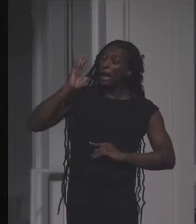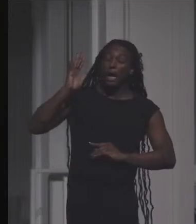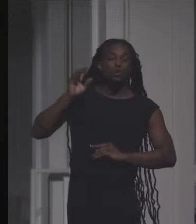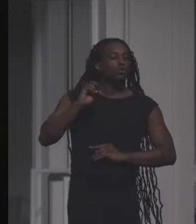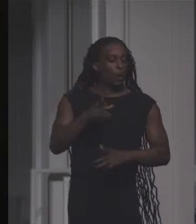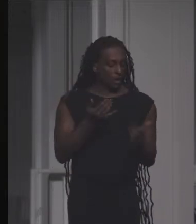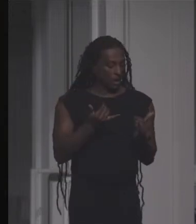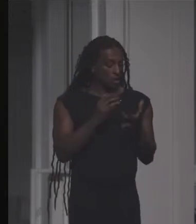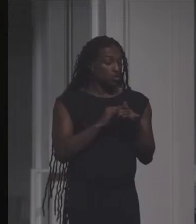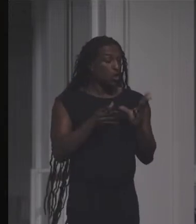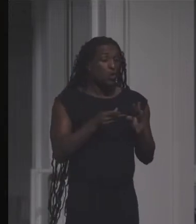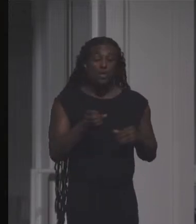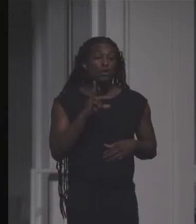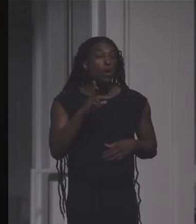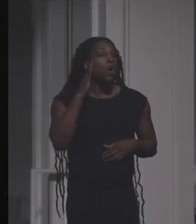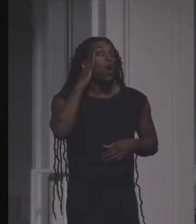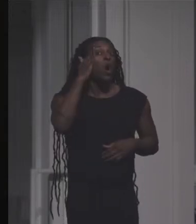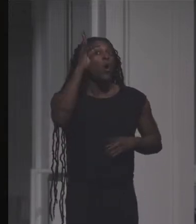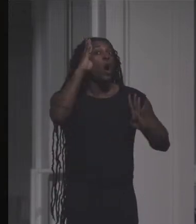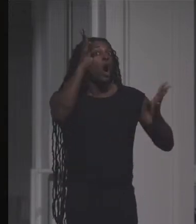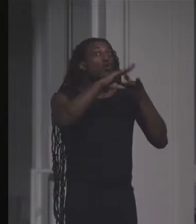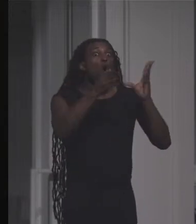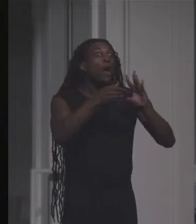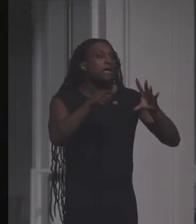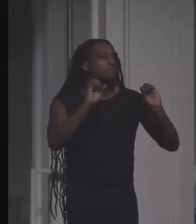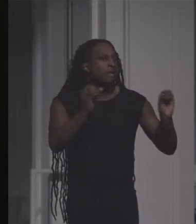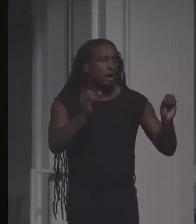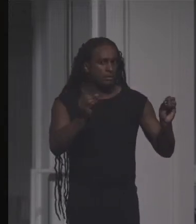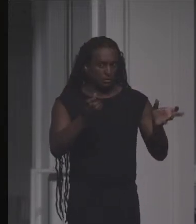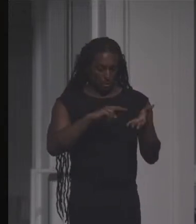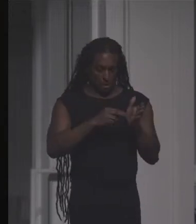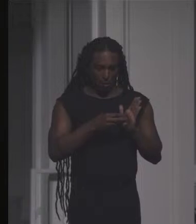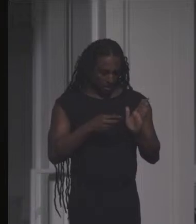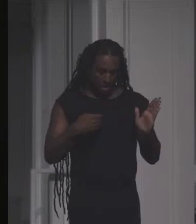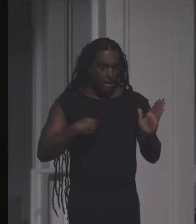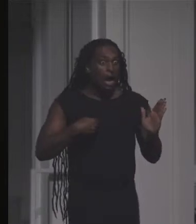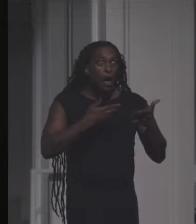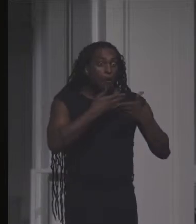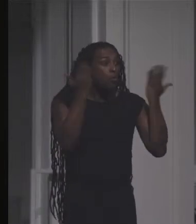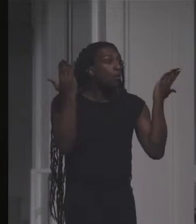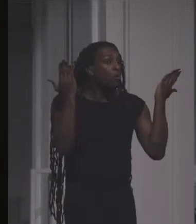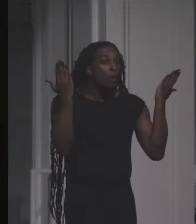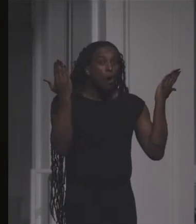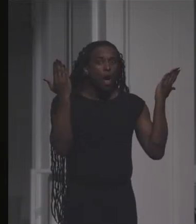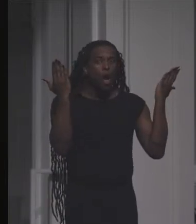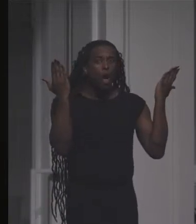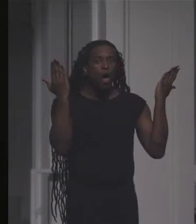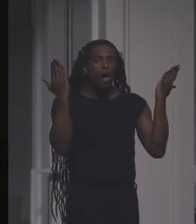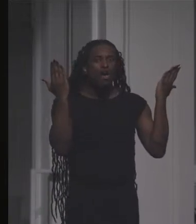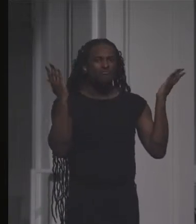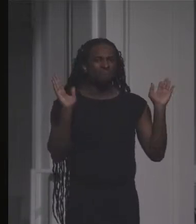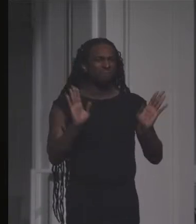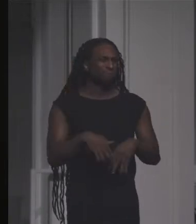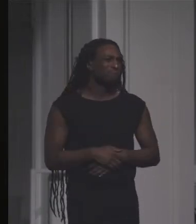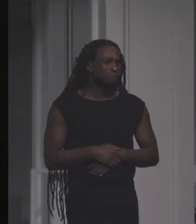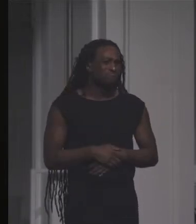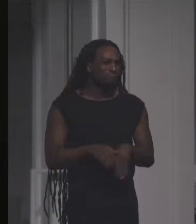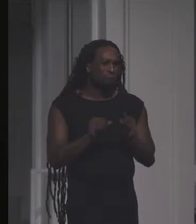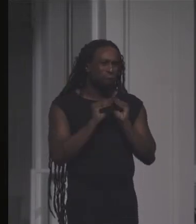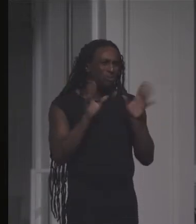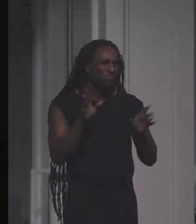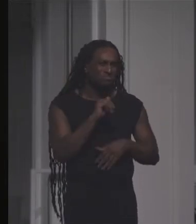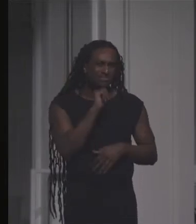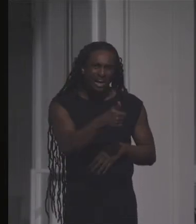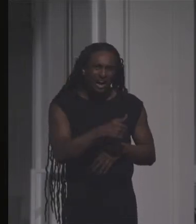now or even in the future. Did that mean that I didn't exist? Well, obviously